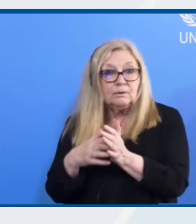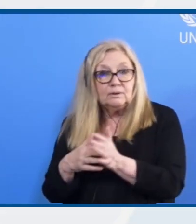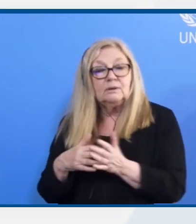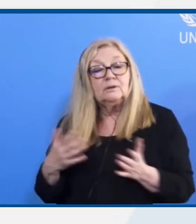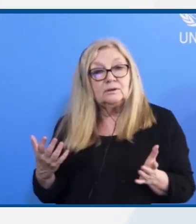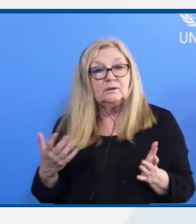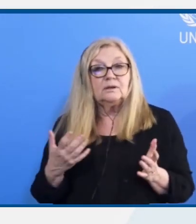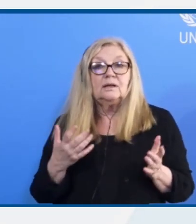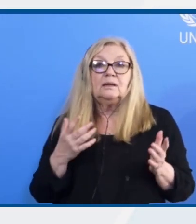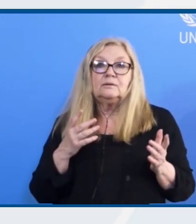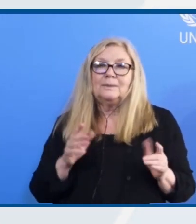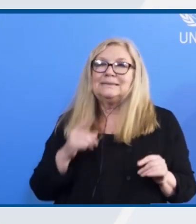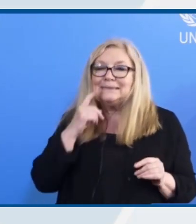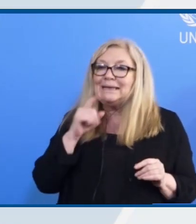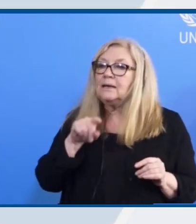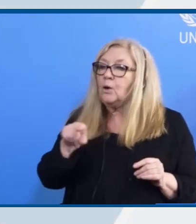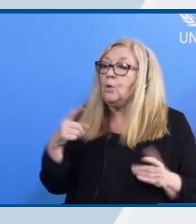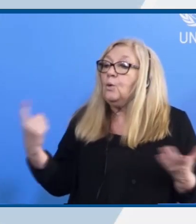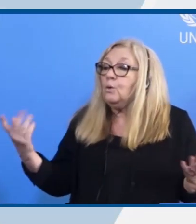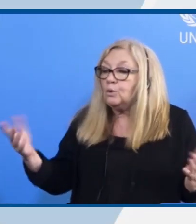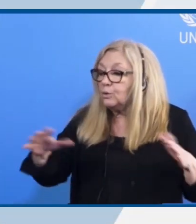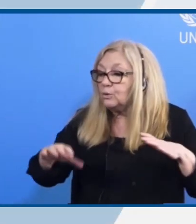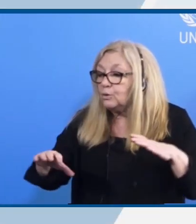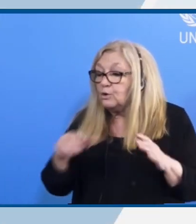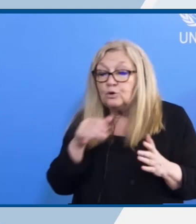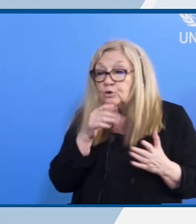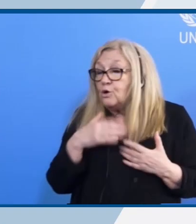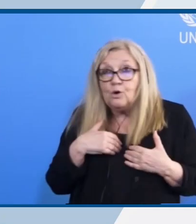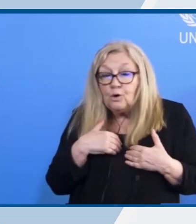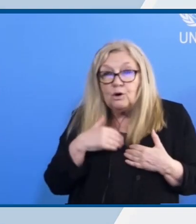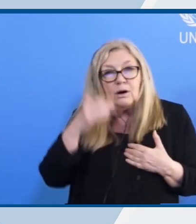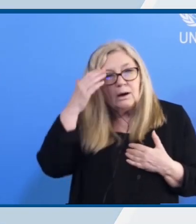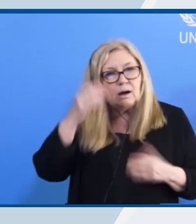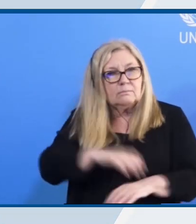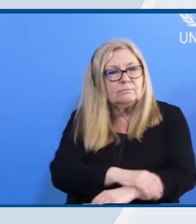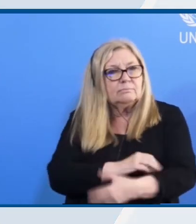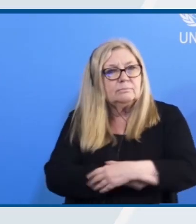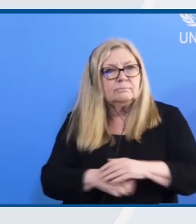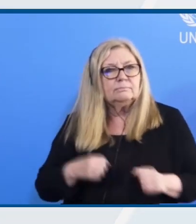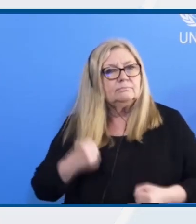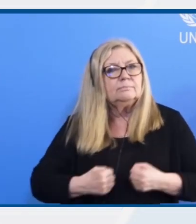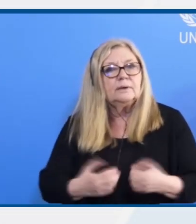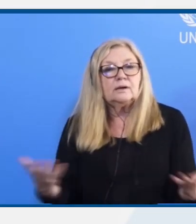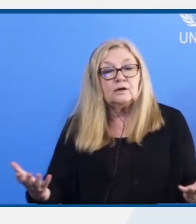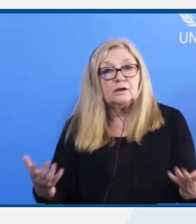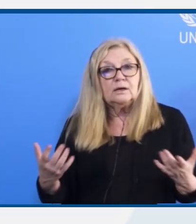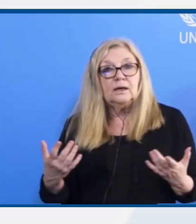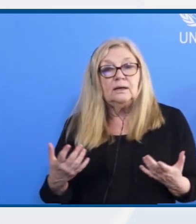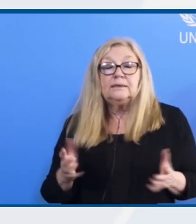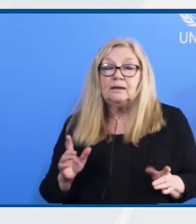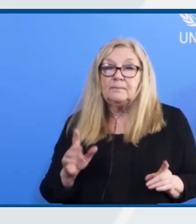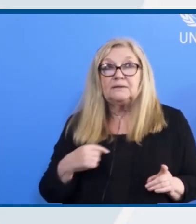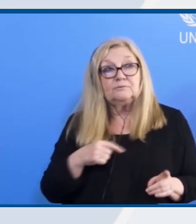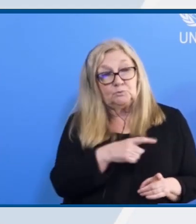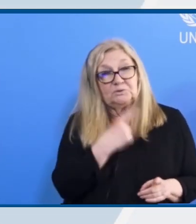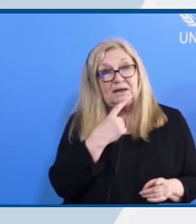will, those municipalities with less capacities are not left behind. In terms of an international